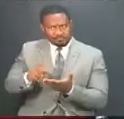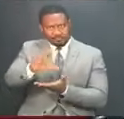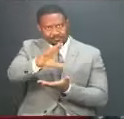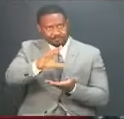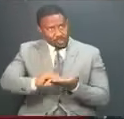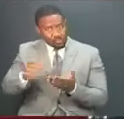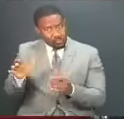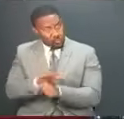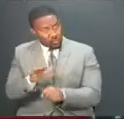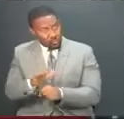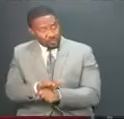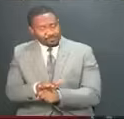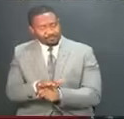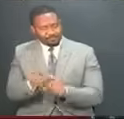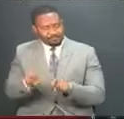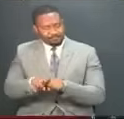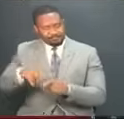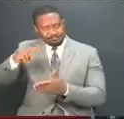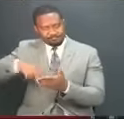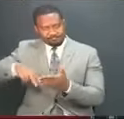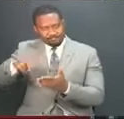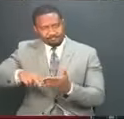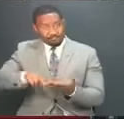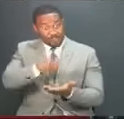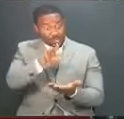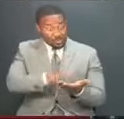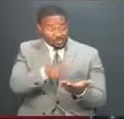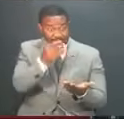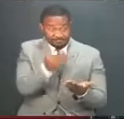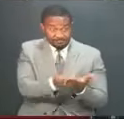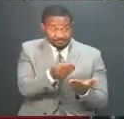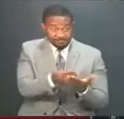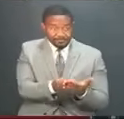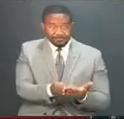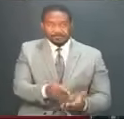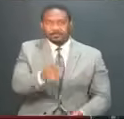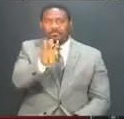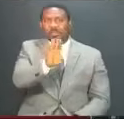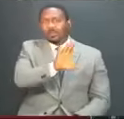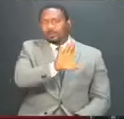having been read to approve the sum of